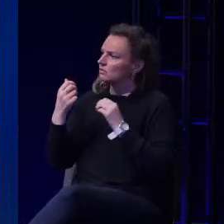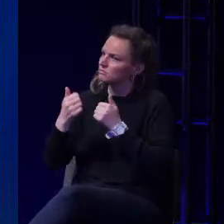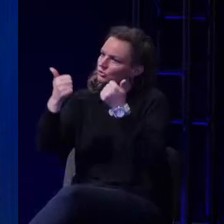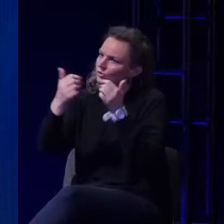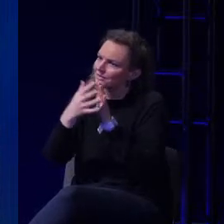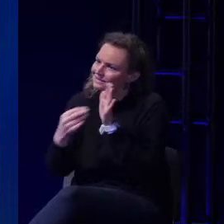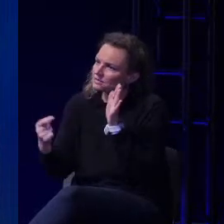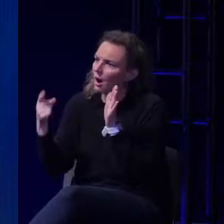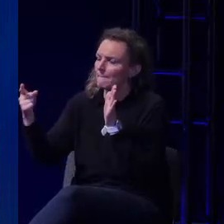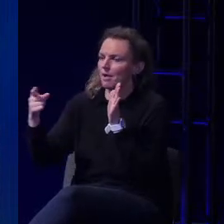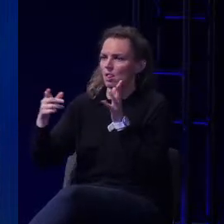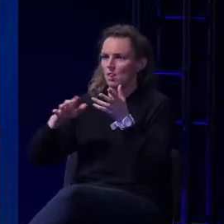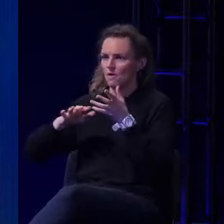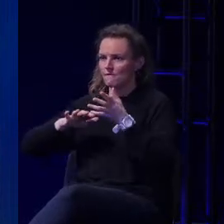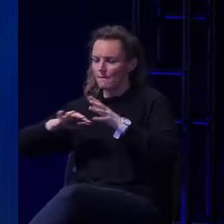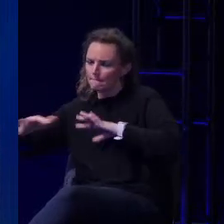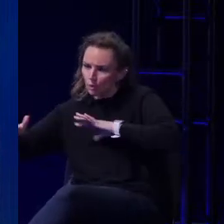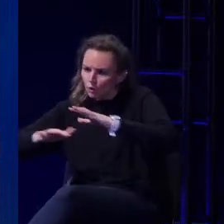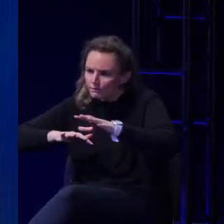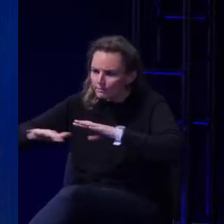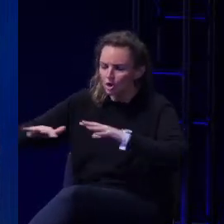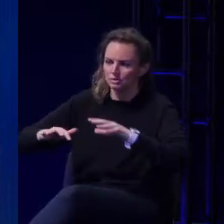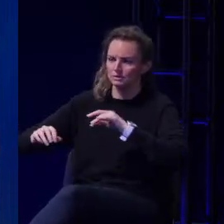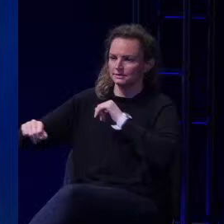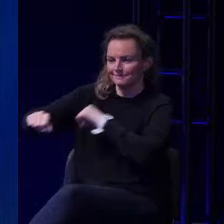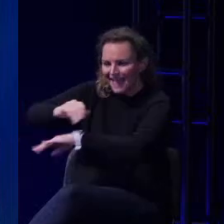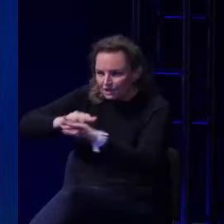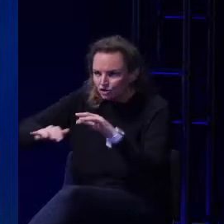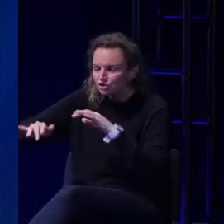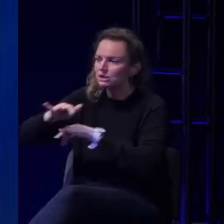of that movement, of that energy, of